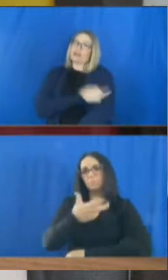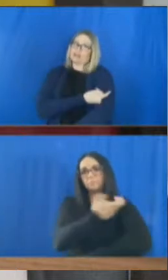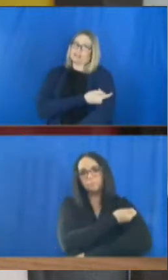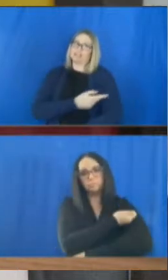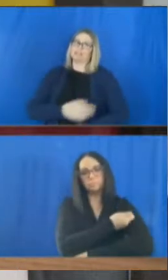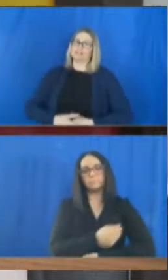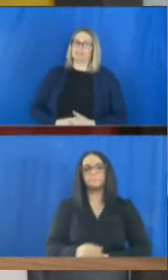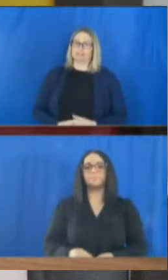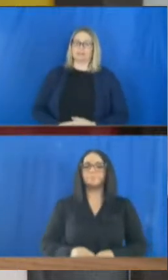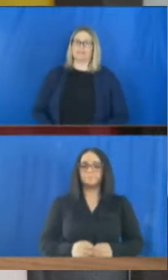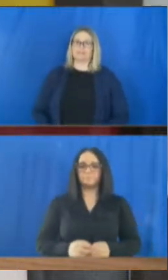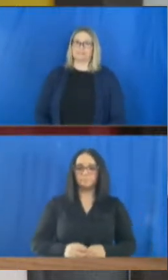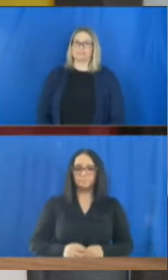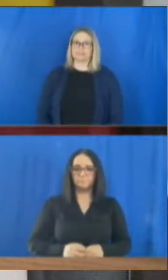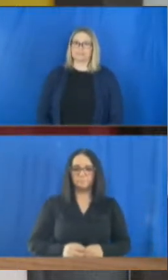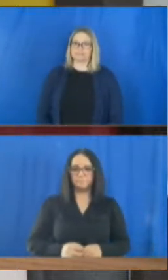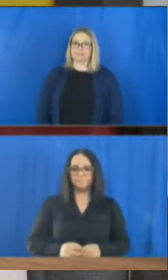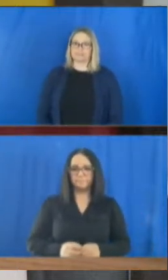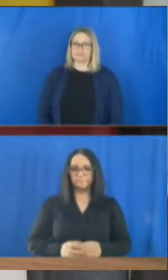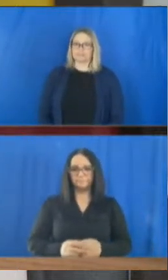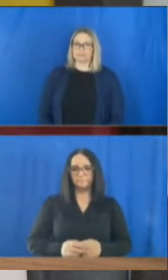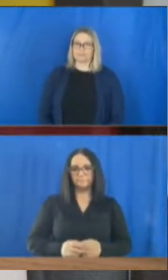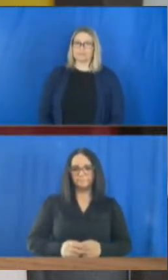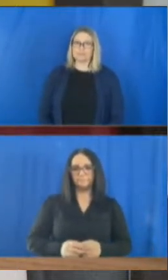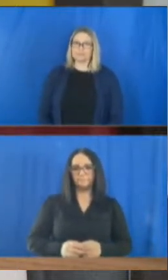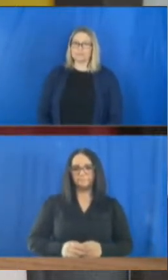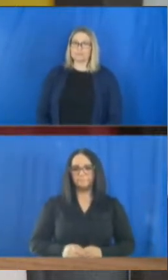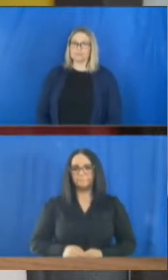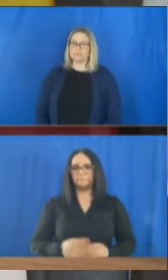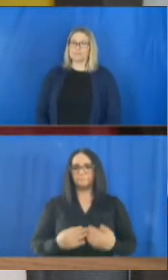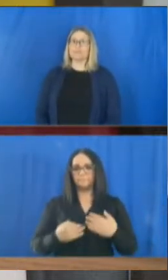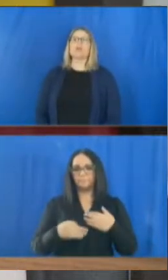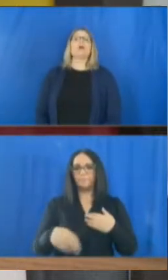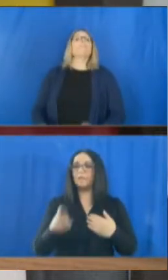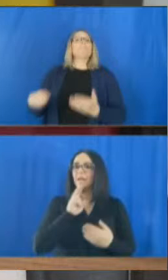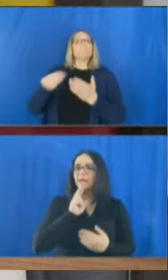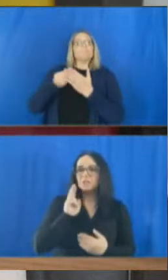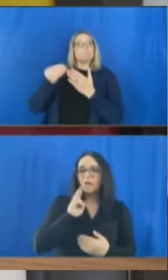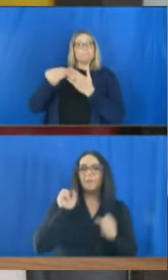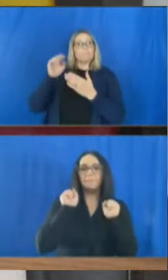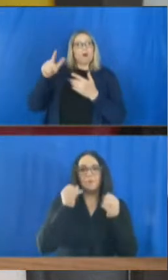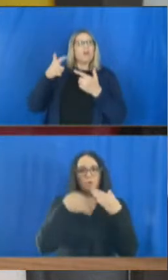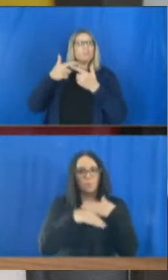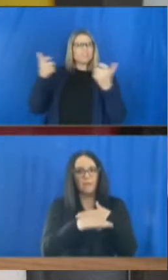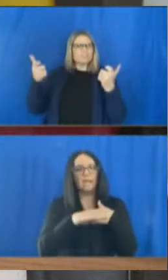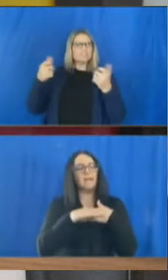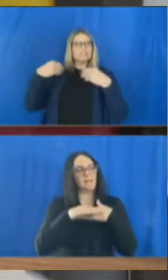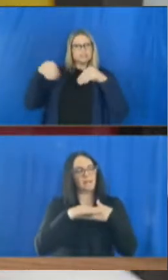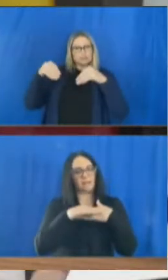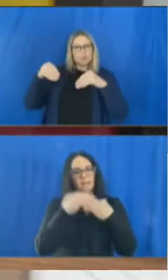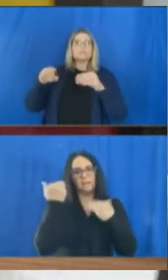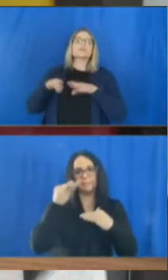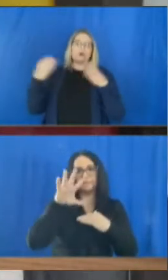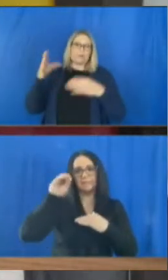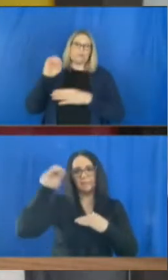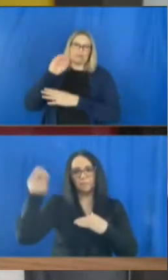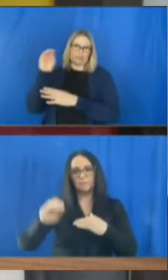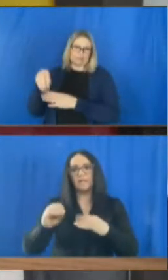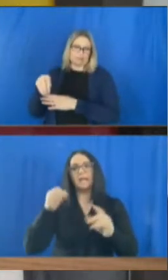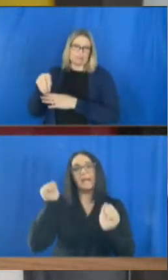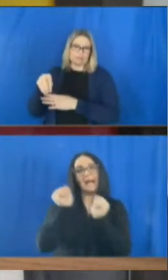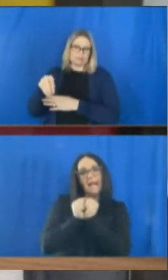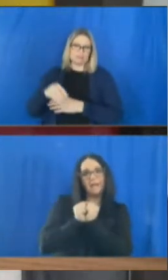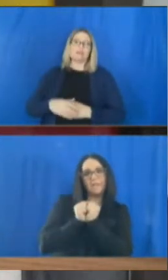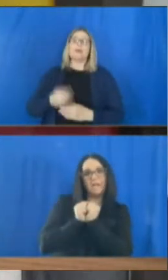vaccination. Gyms, spas, and salons can also reopen at 50% capacity and proof of vaccination by customers.